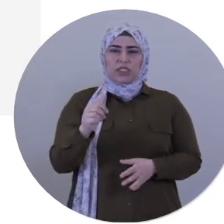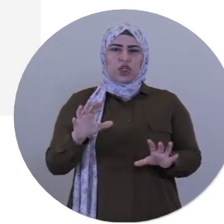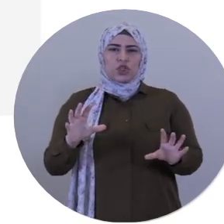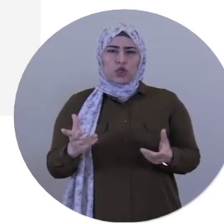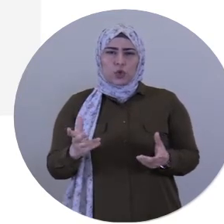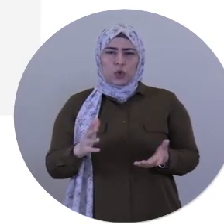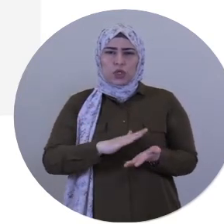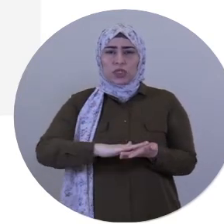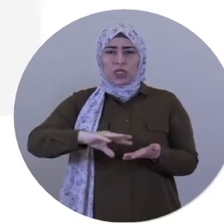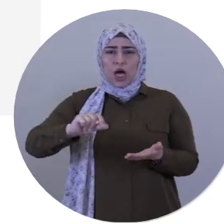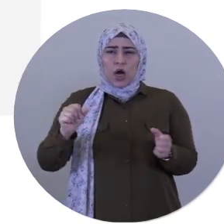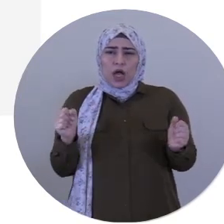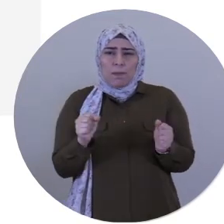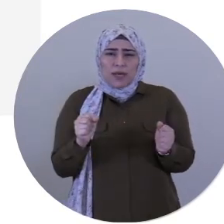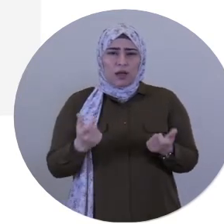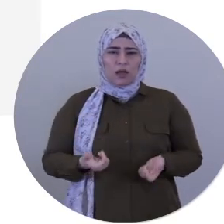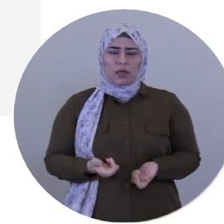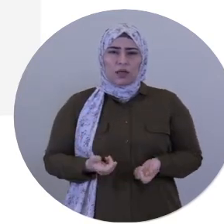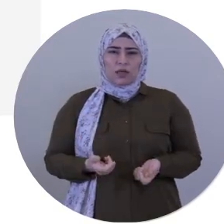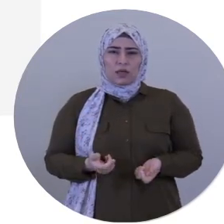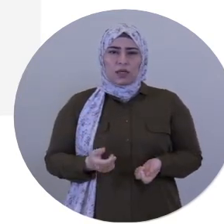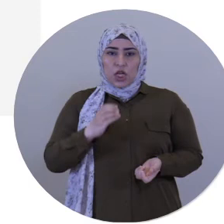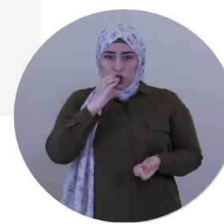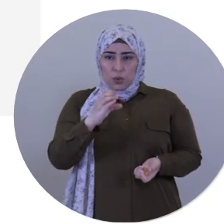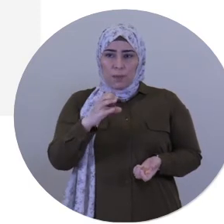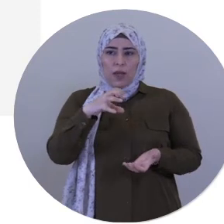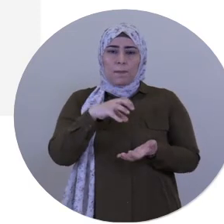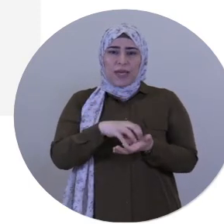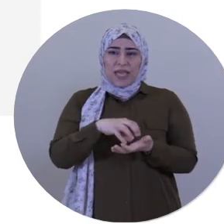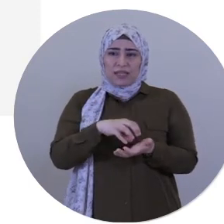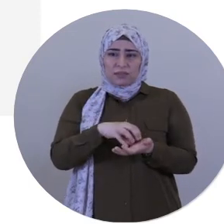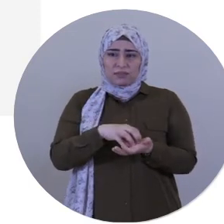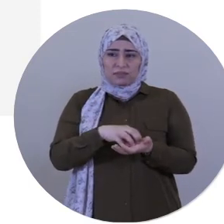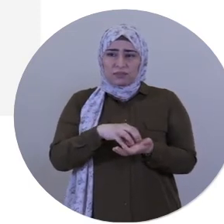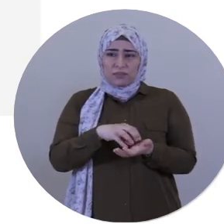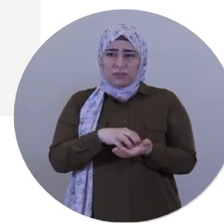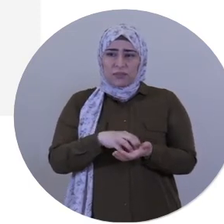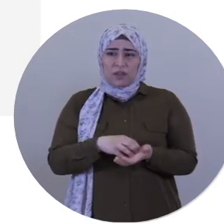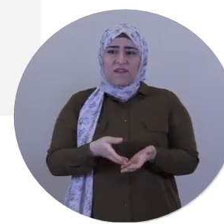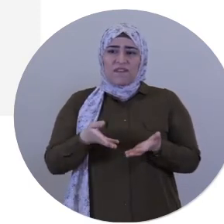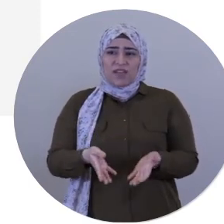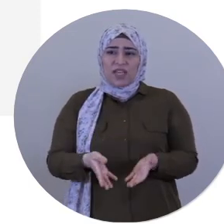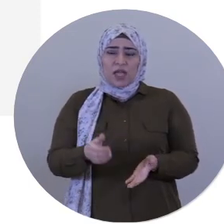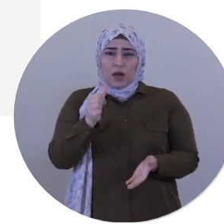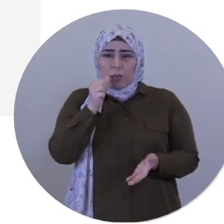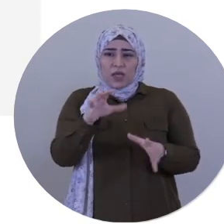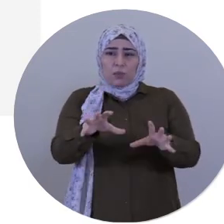desert? It is a place where all water is frozen and cannot be used by plants.